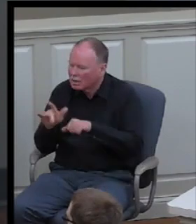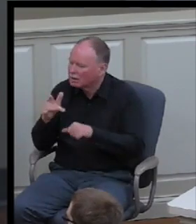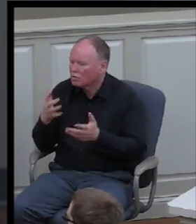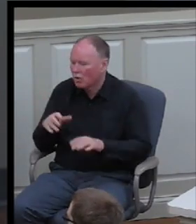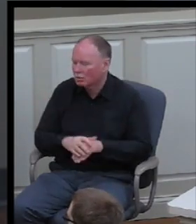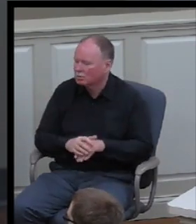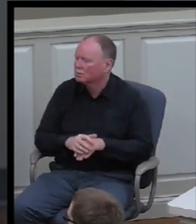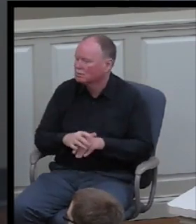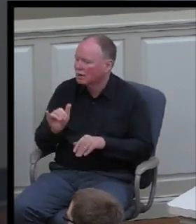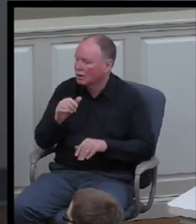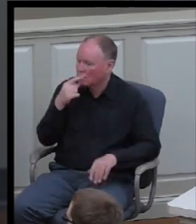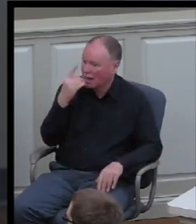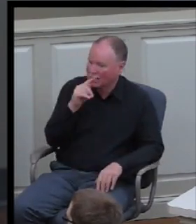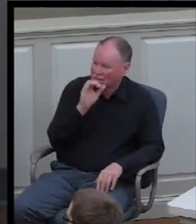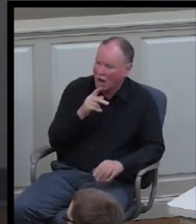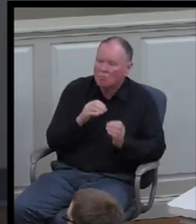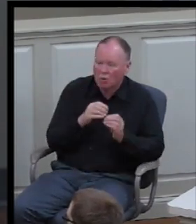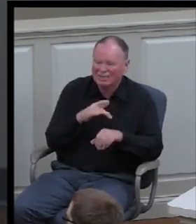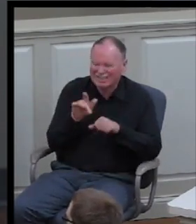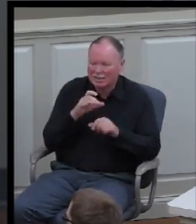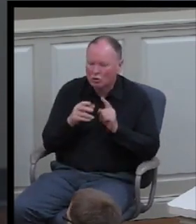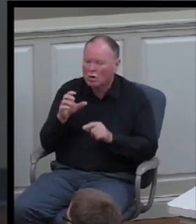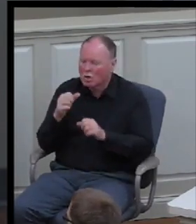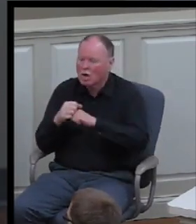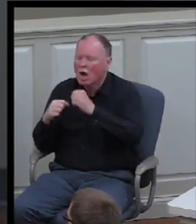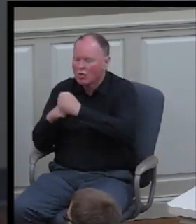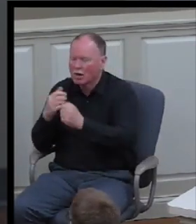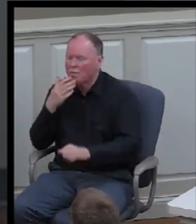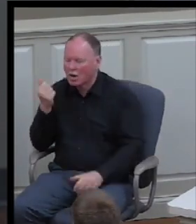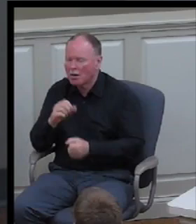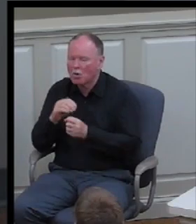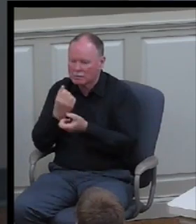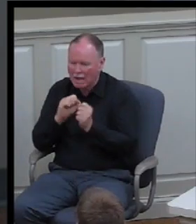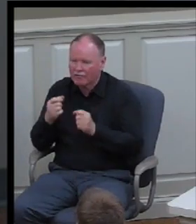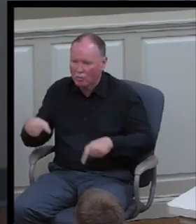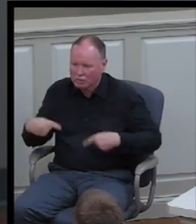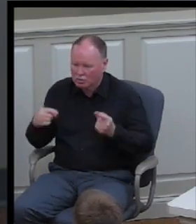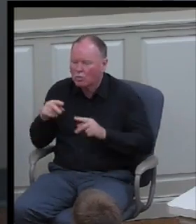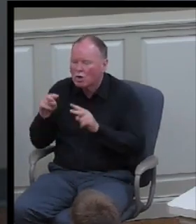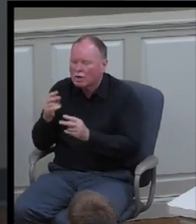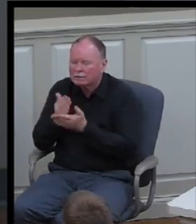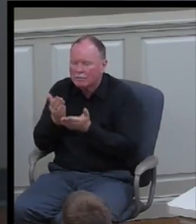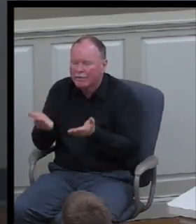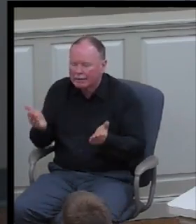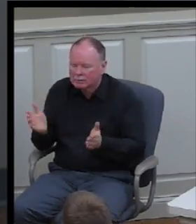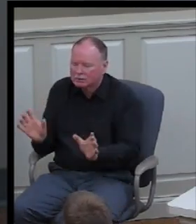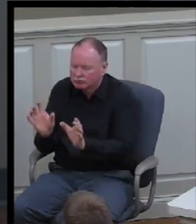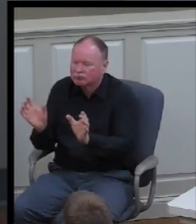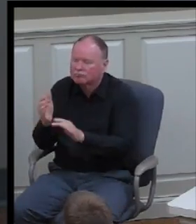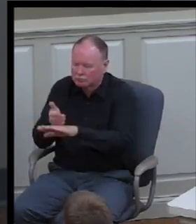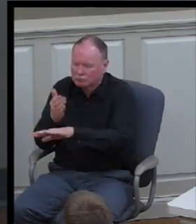blacktop might have been if we tried to use that instead of concrete on those approaches. But yeah, we're looking at some things to dress up